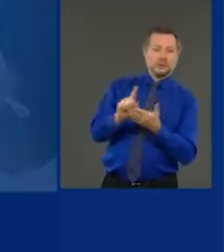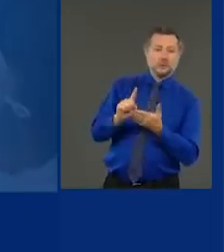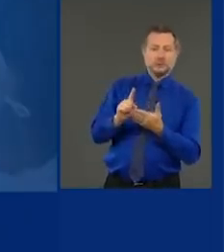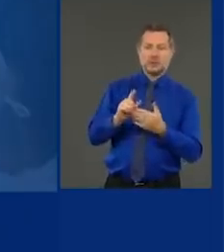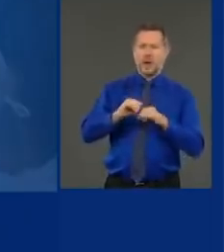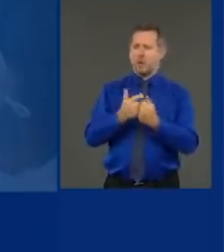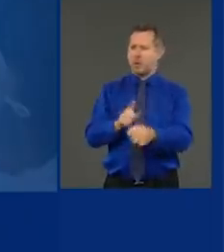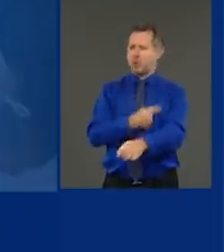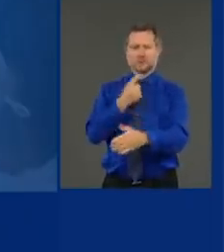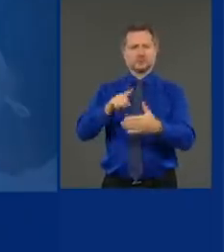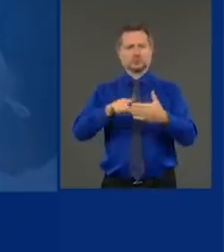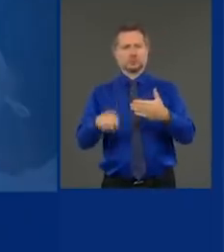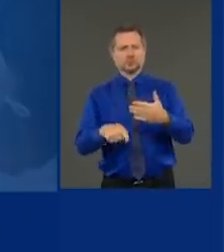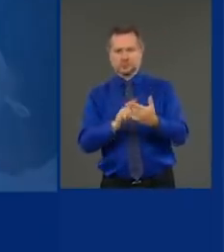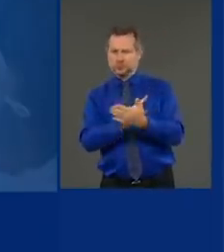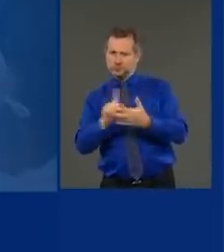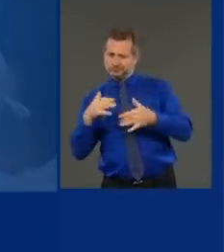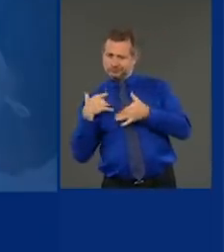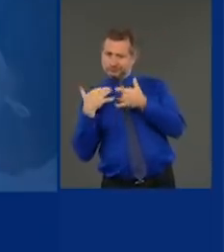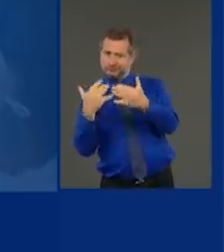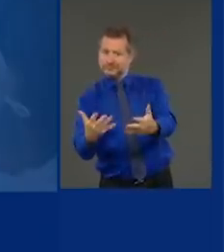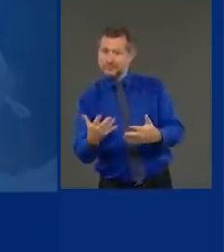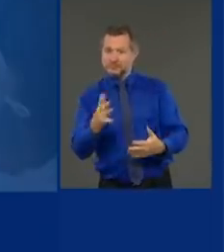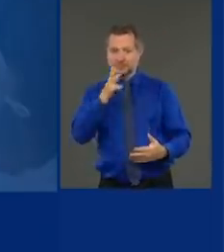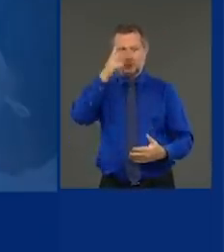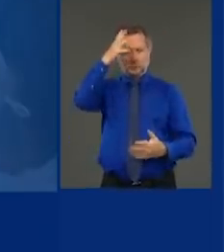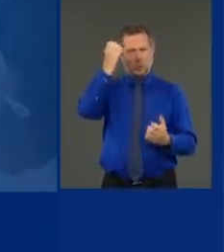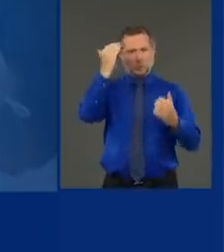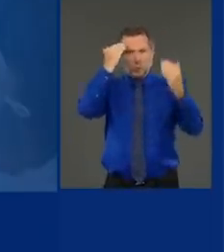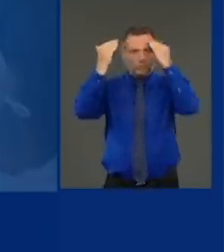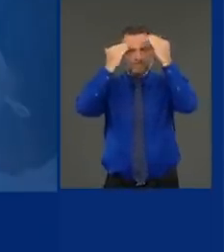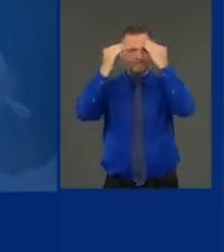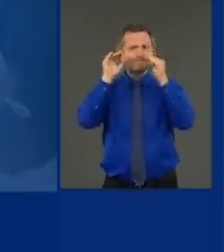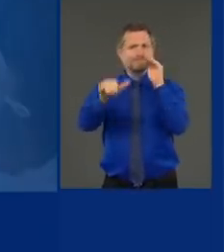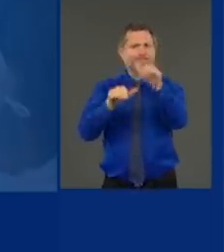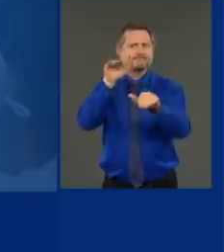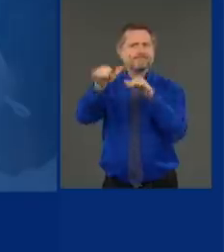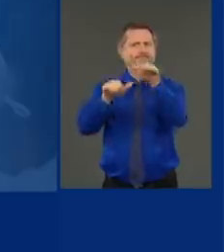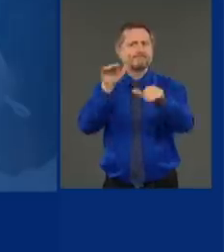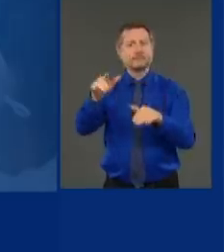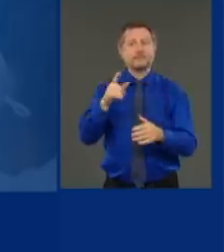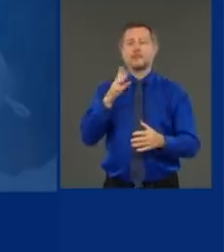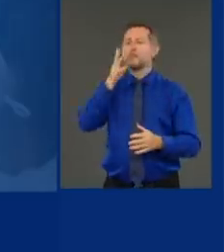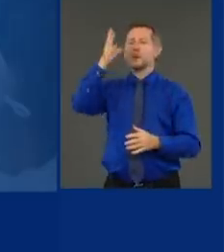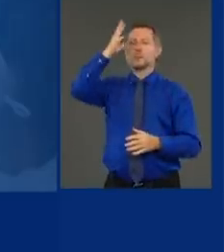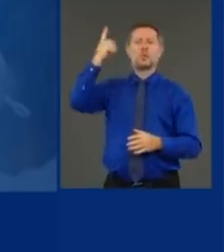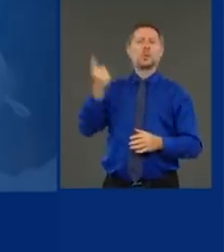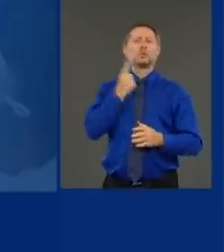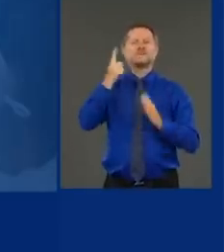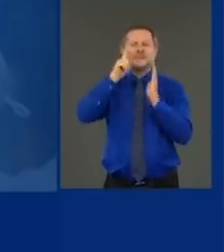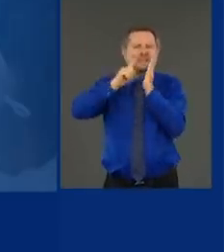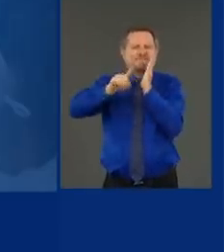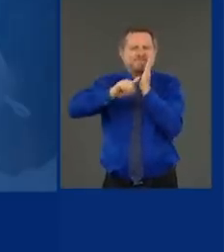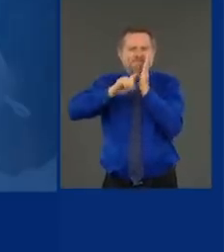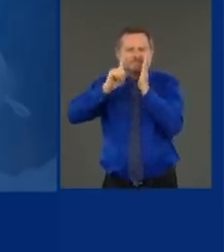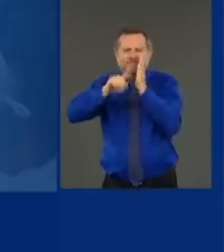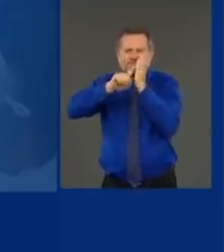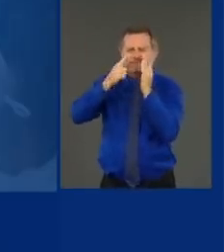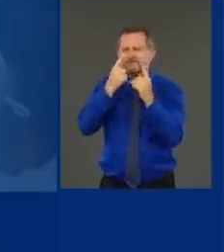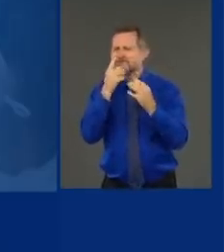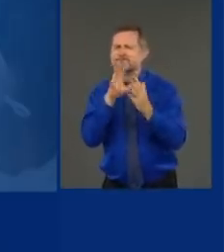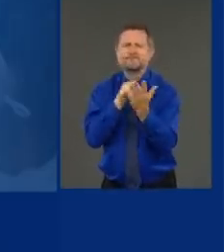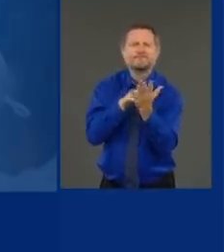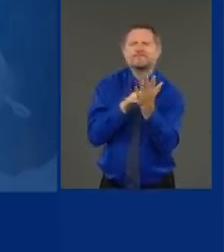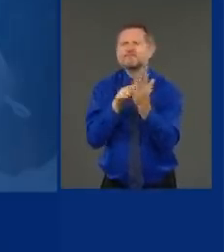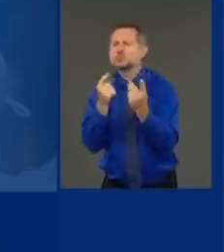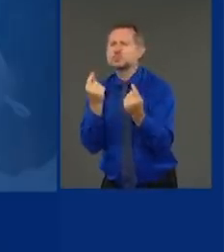They're informed parents. They're the most informed people on this issue probably in the country. They've lived through it.